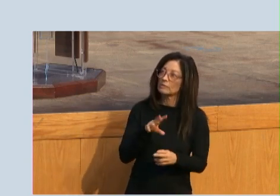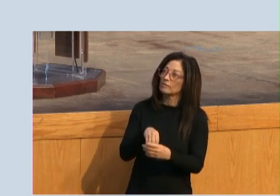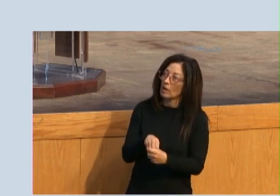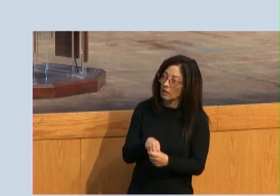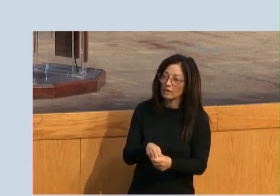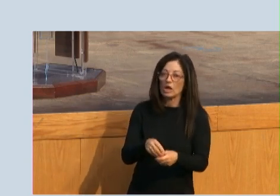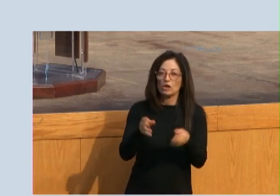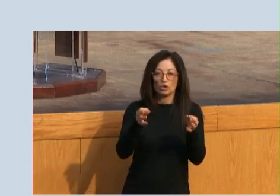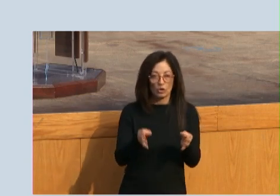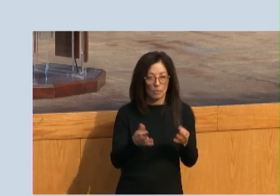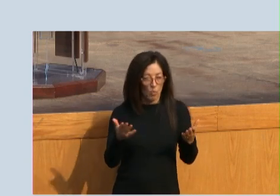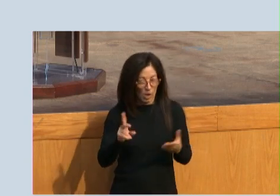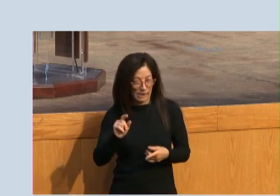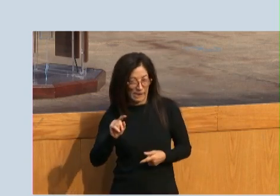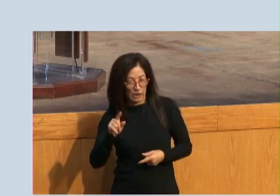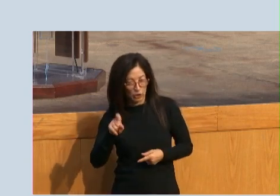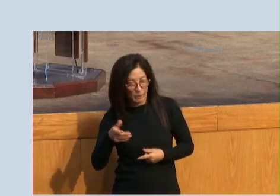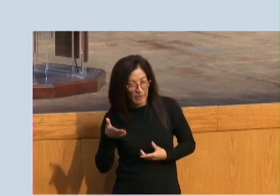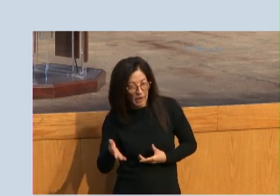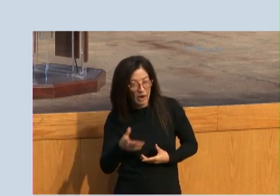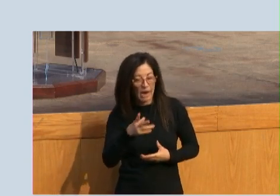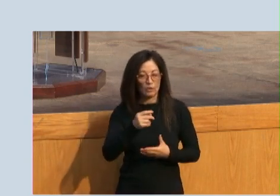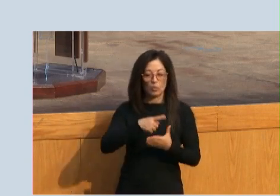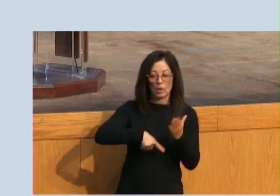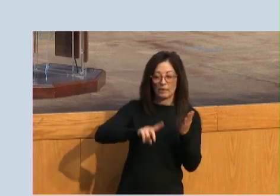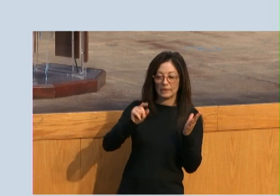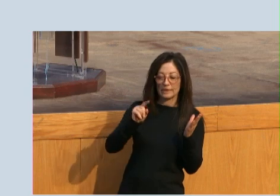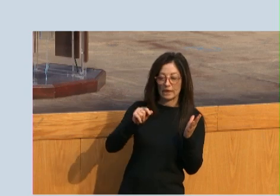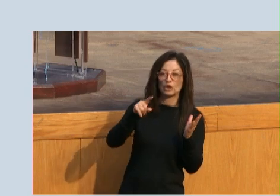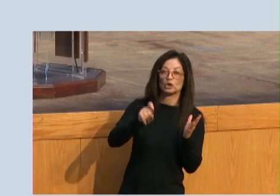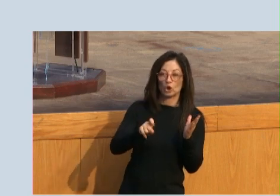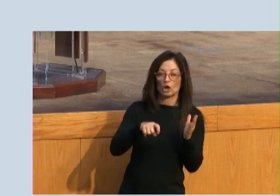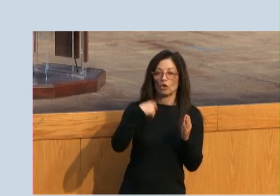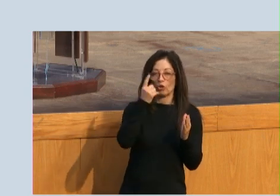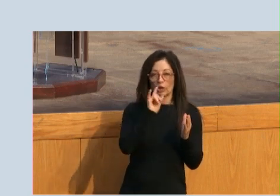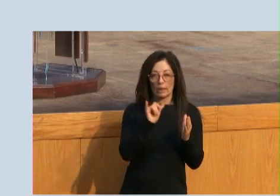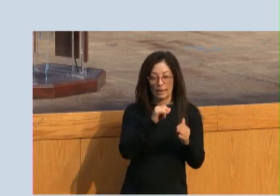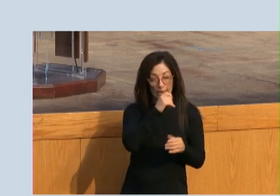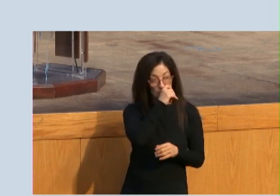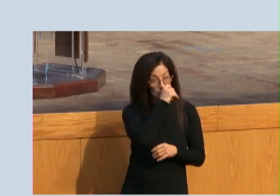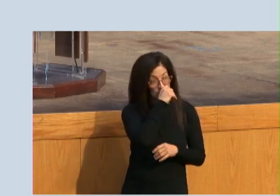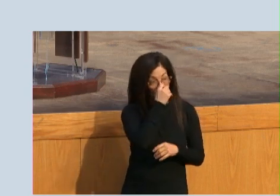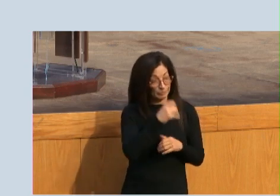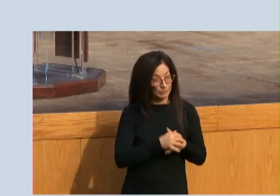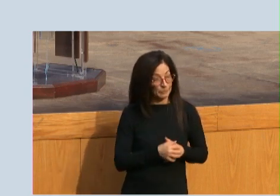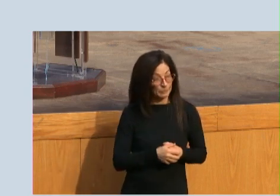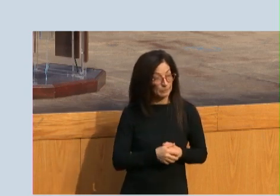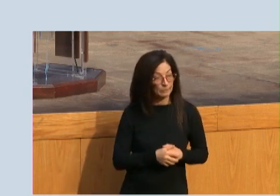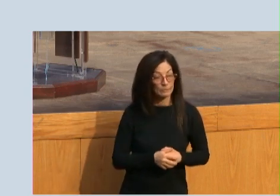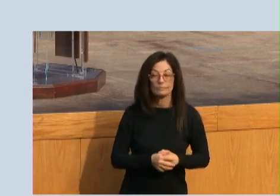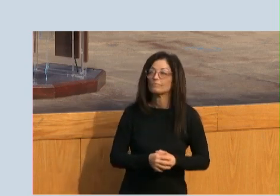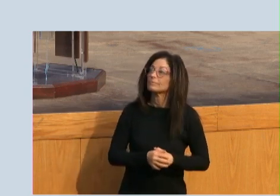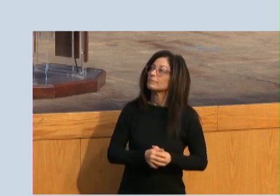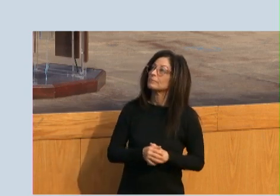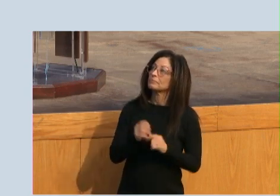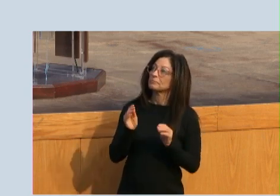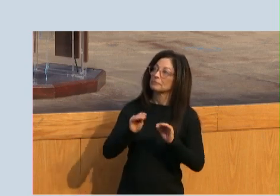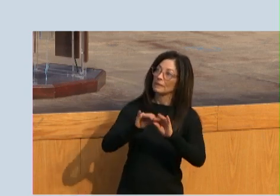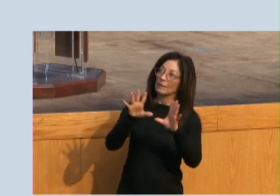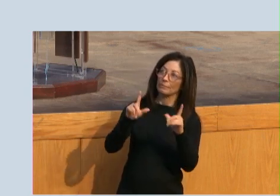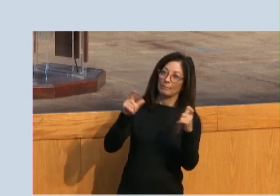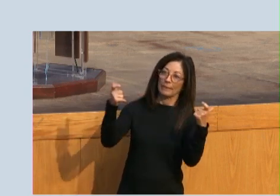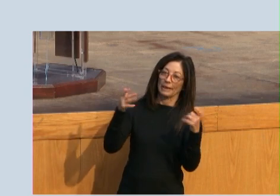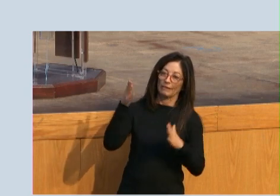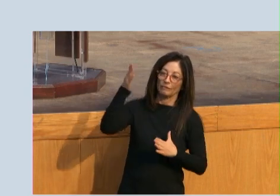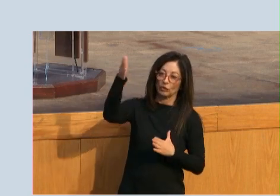determining what data should be in there and what the data should look like. So obviously, big future and opportunities available